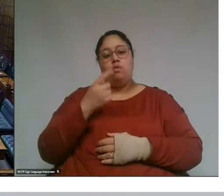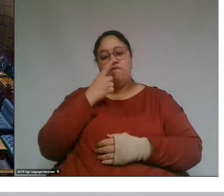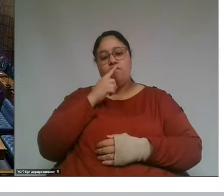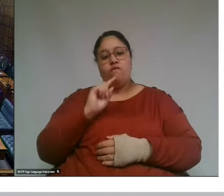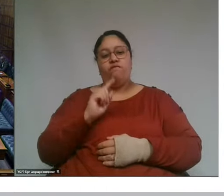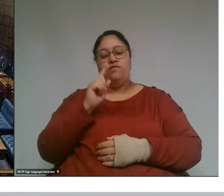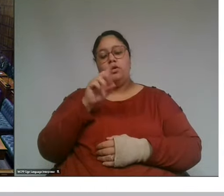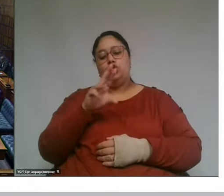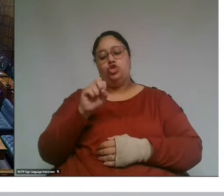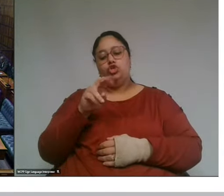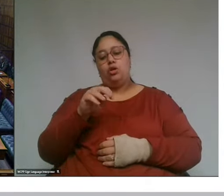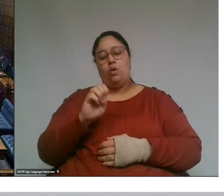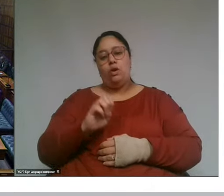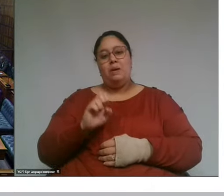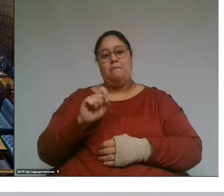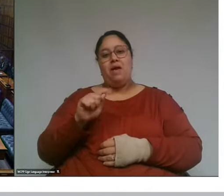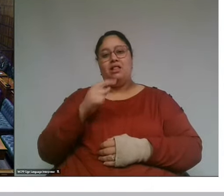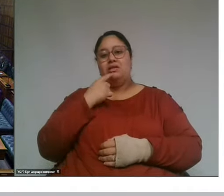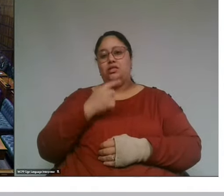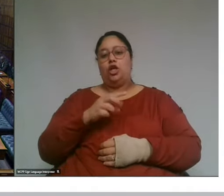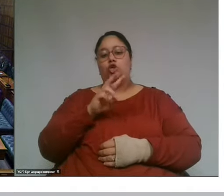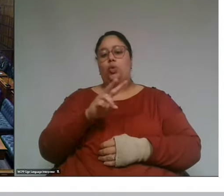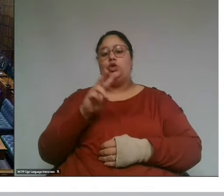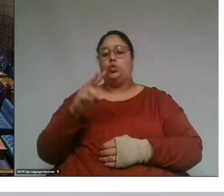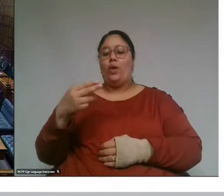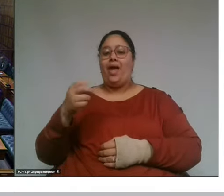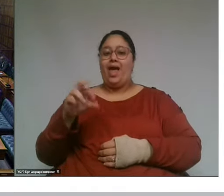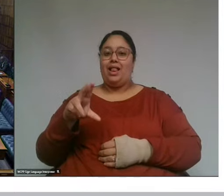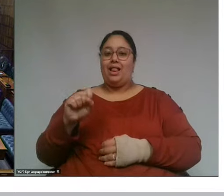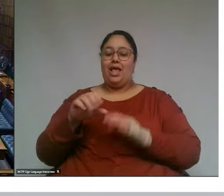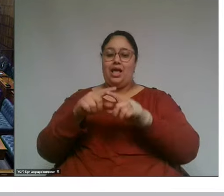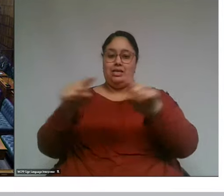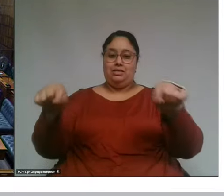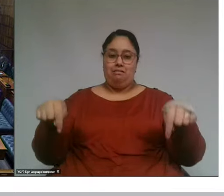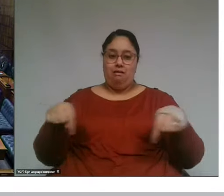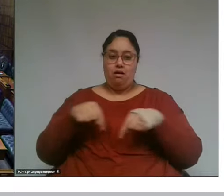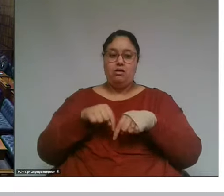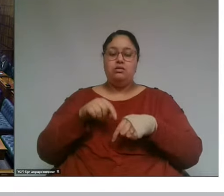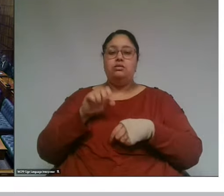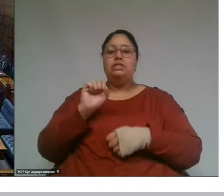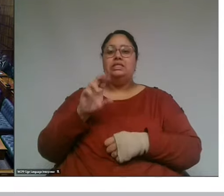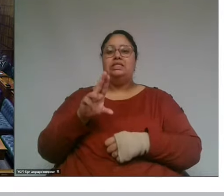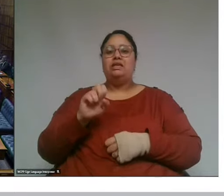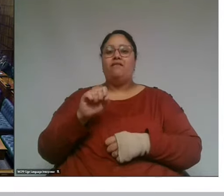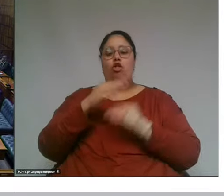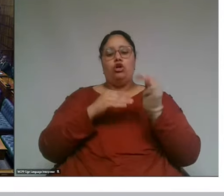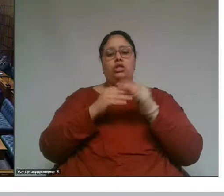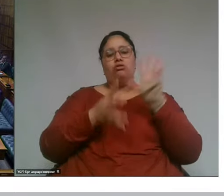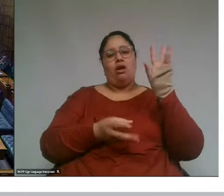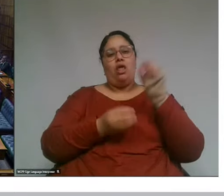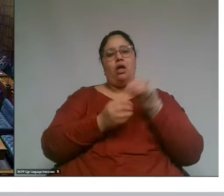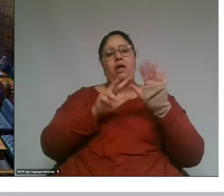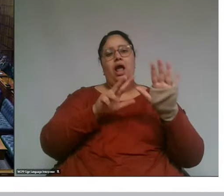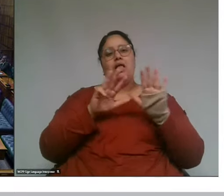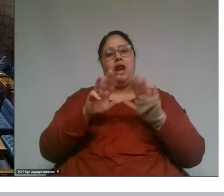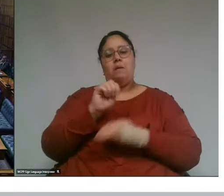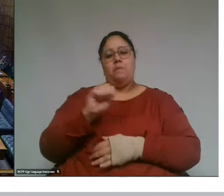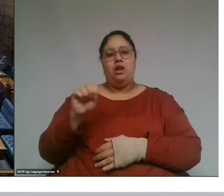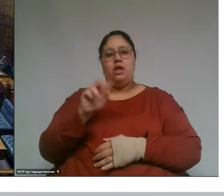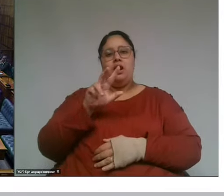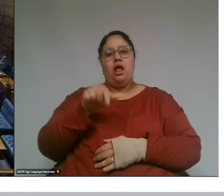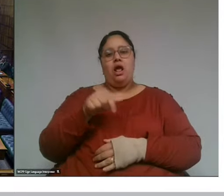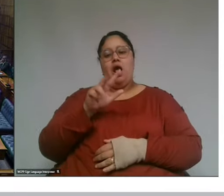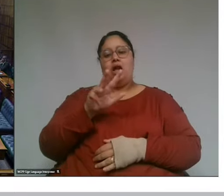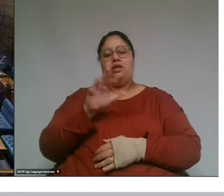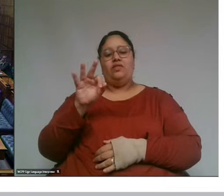Zone as Matt mentioned 22 hectares the civil construction project amounts to 89 M83